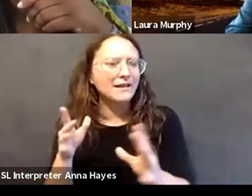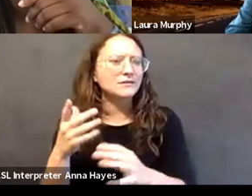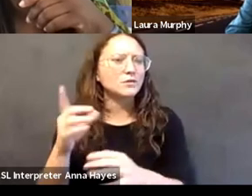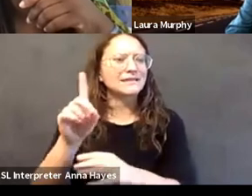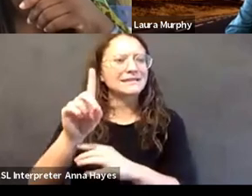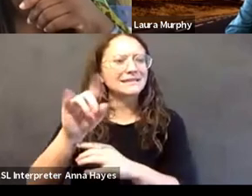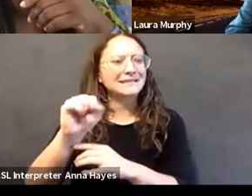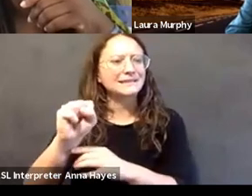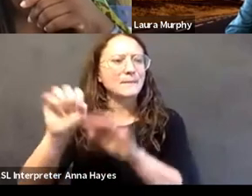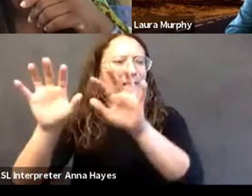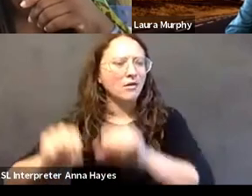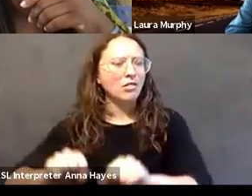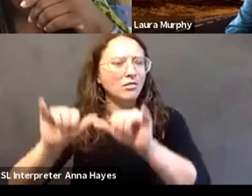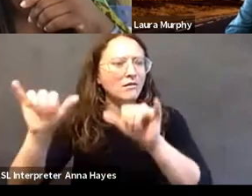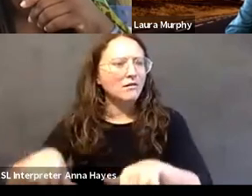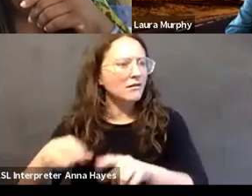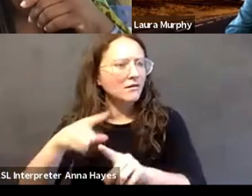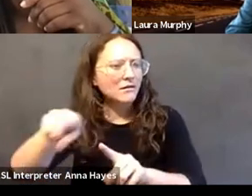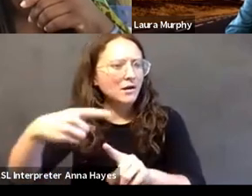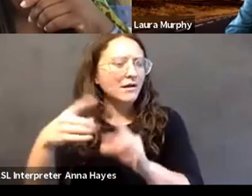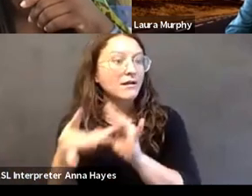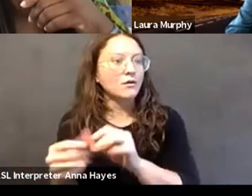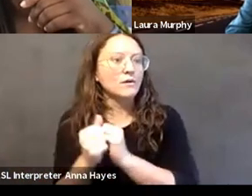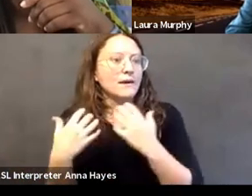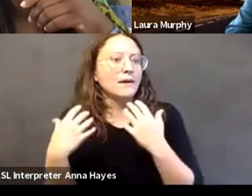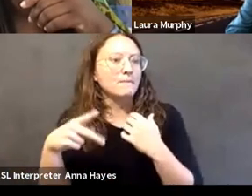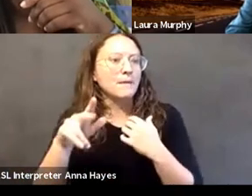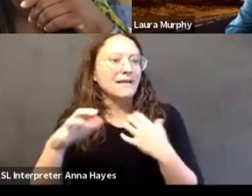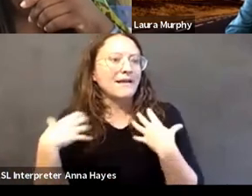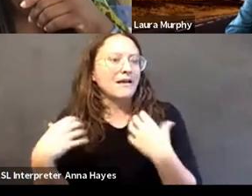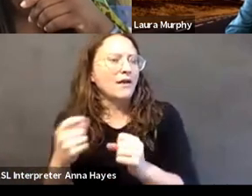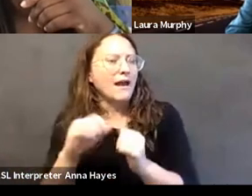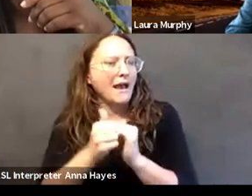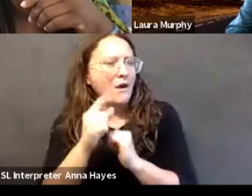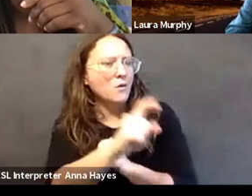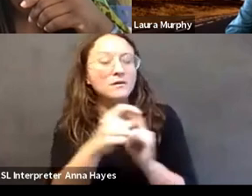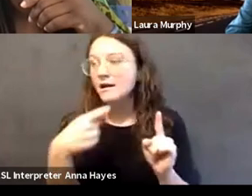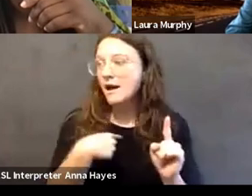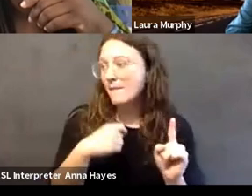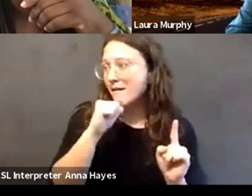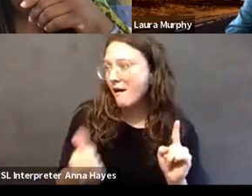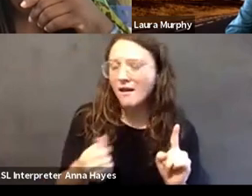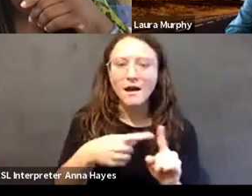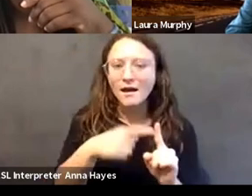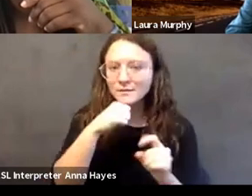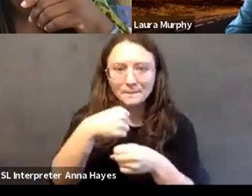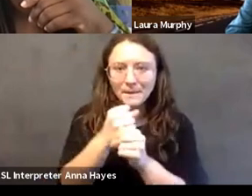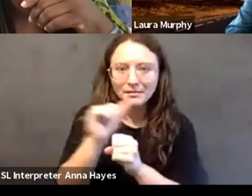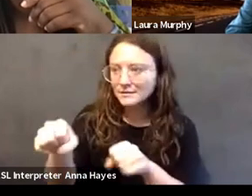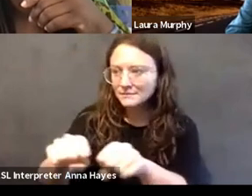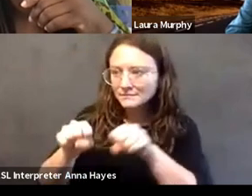not. It's not my job. I didn't create these spaces. I'm more interested